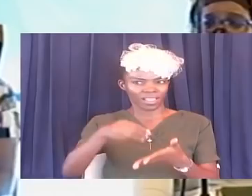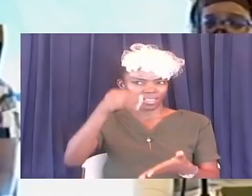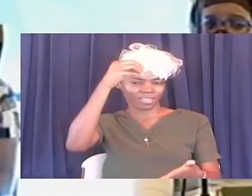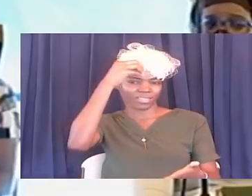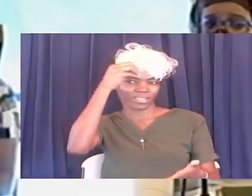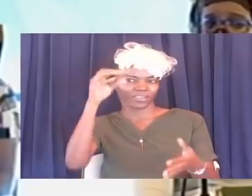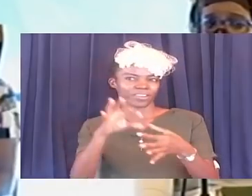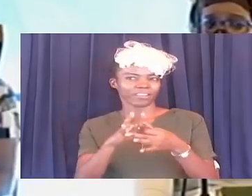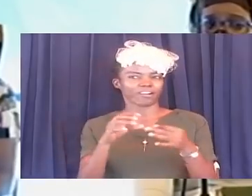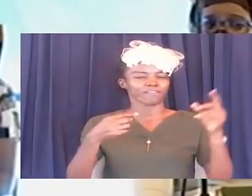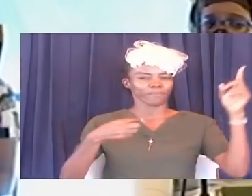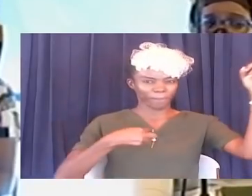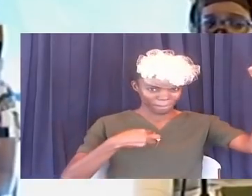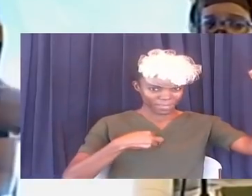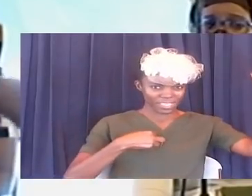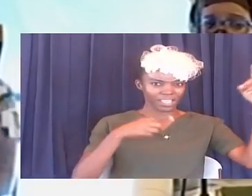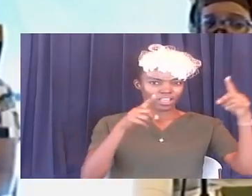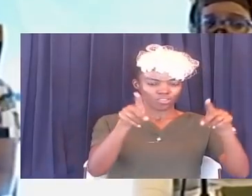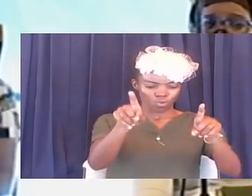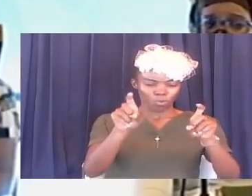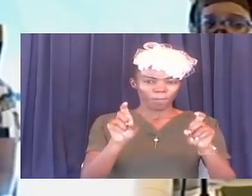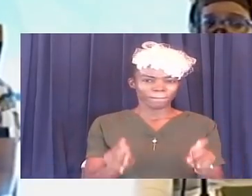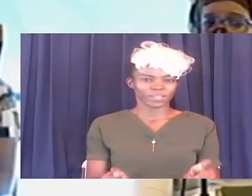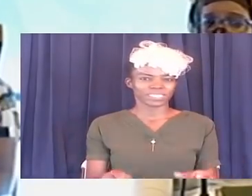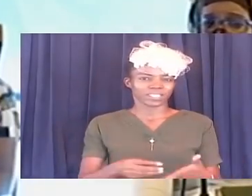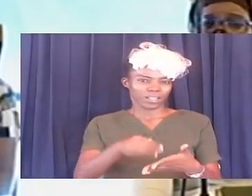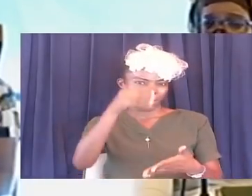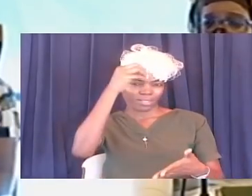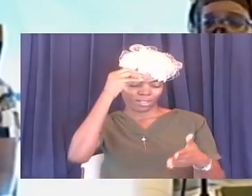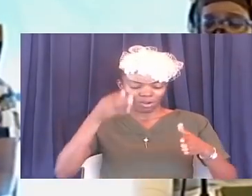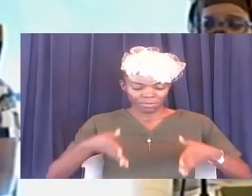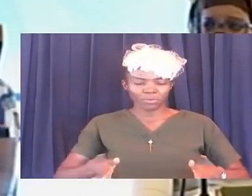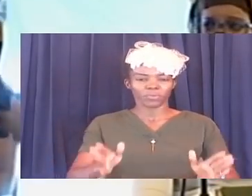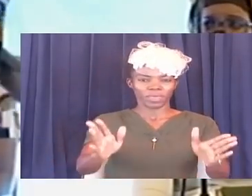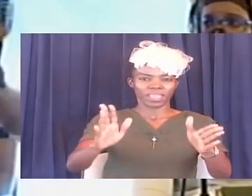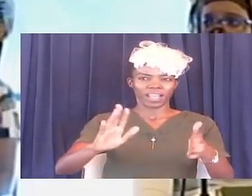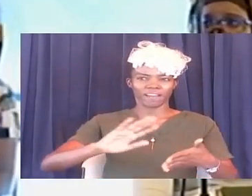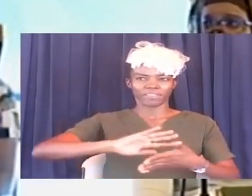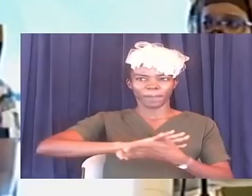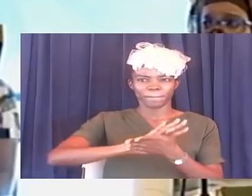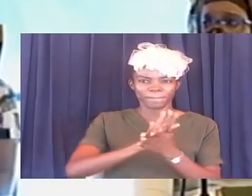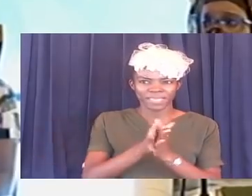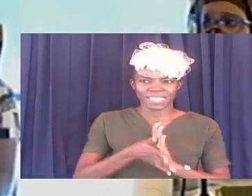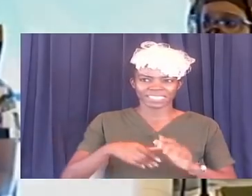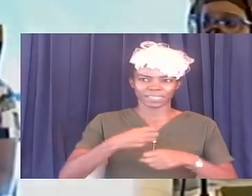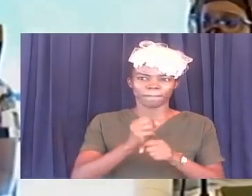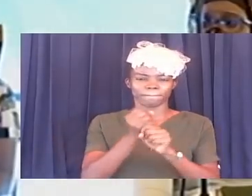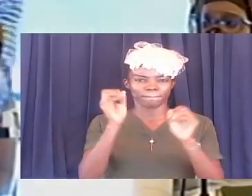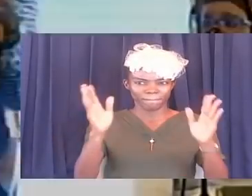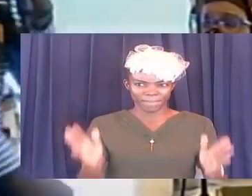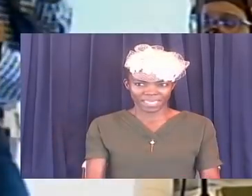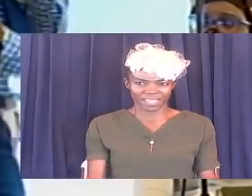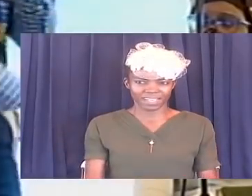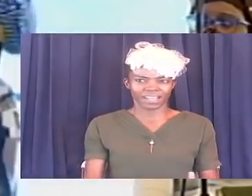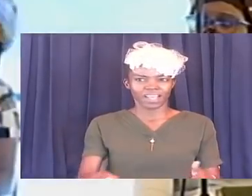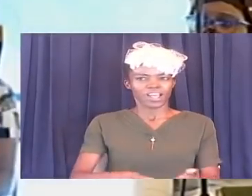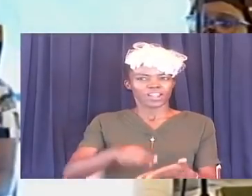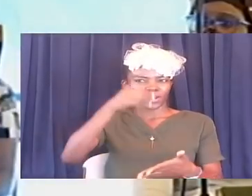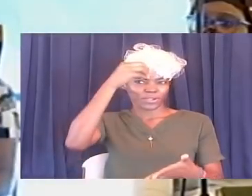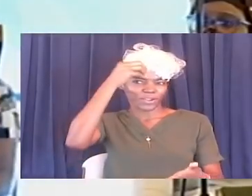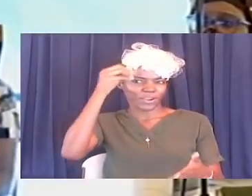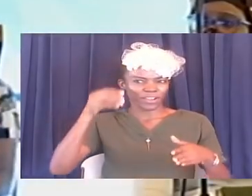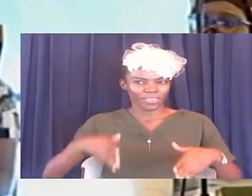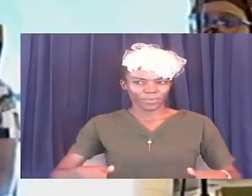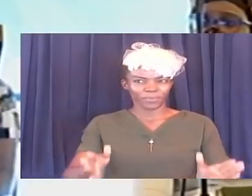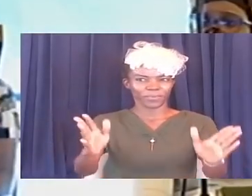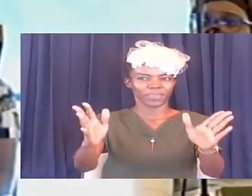Hallelujah. You have to learn the way of the peacemaker. Learn the way of the meek. Learn the way of those who